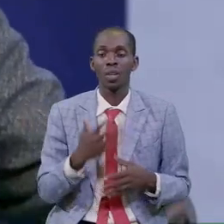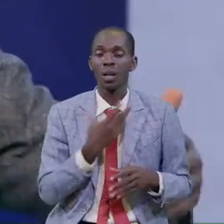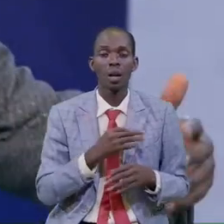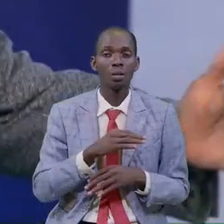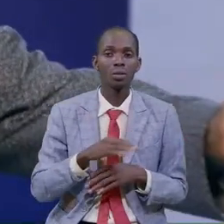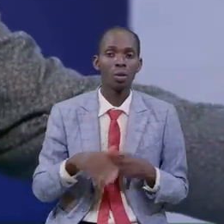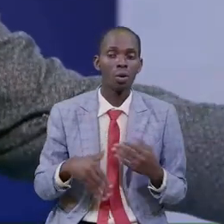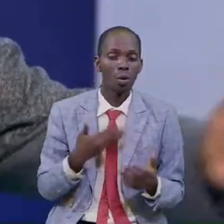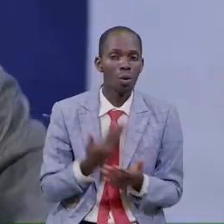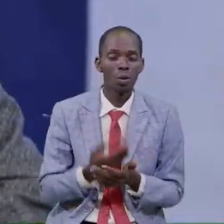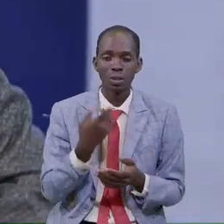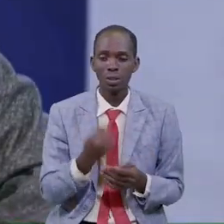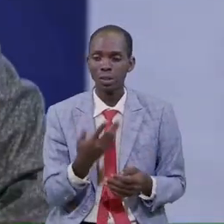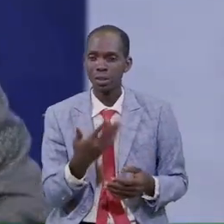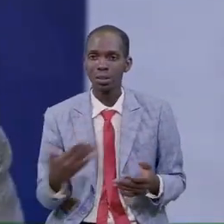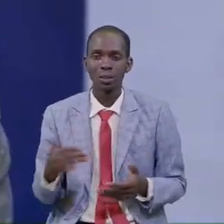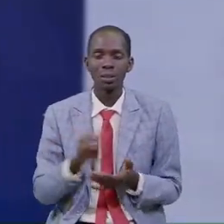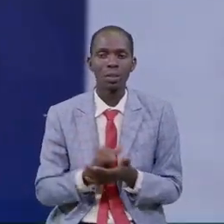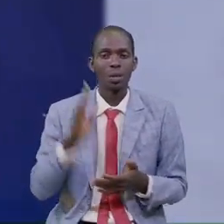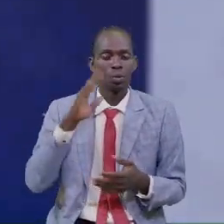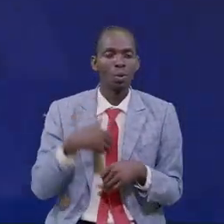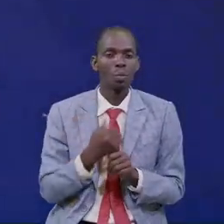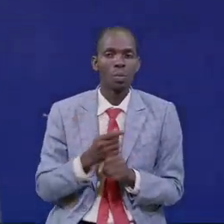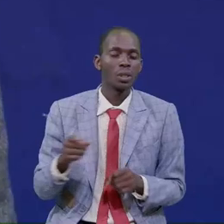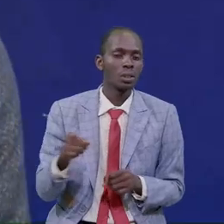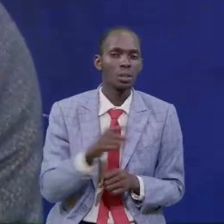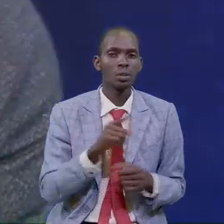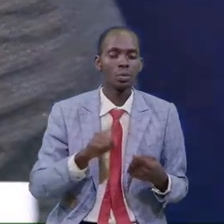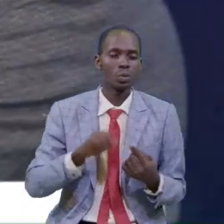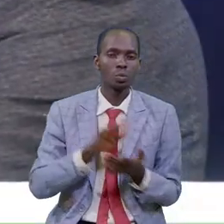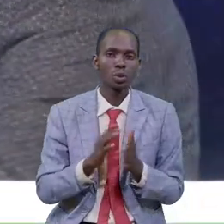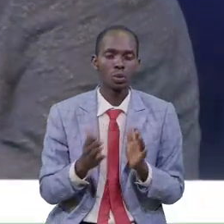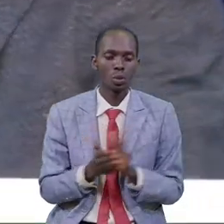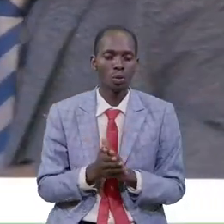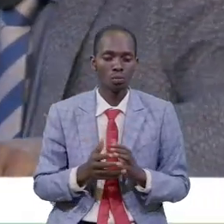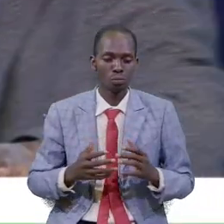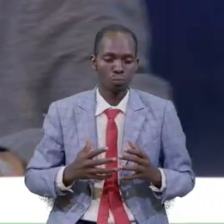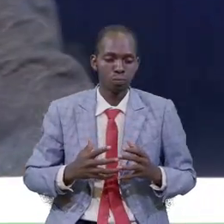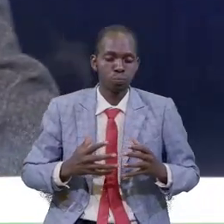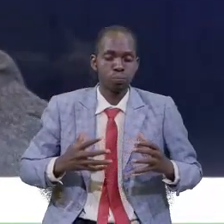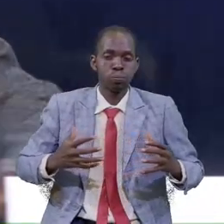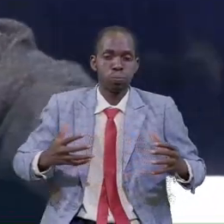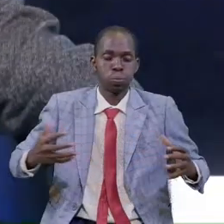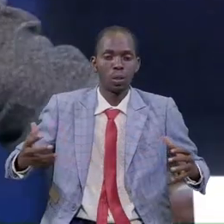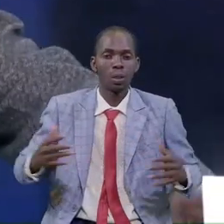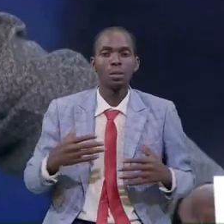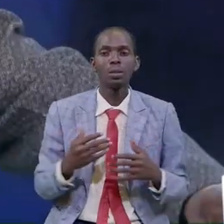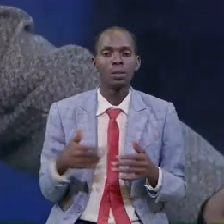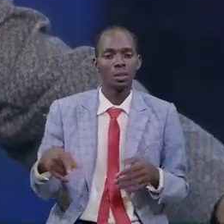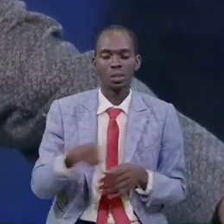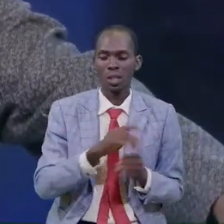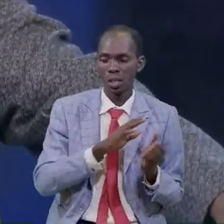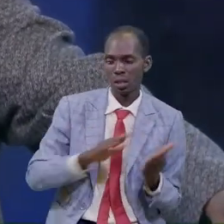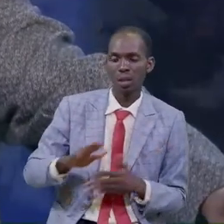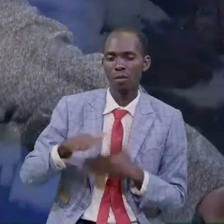them big and give them obesity. They abandon all that. Tout ce qui va